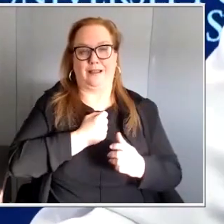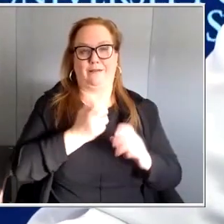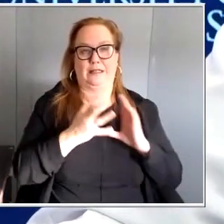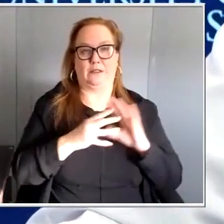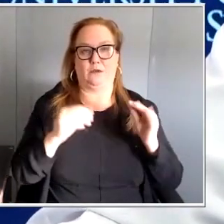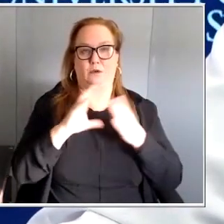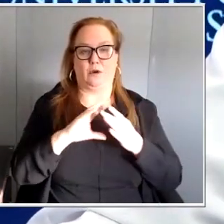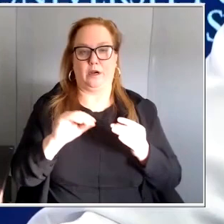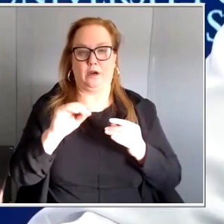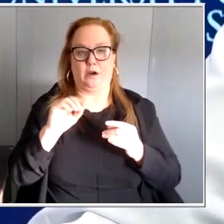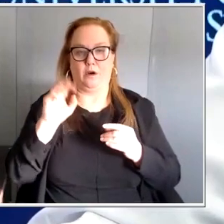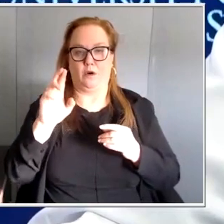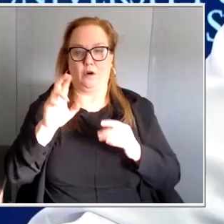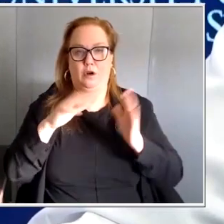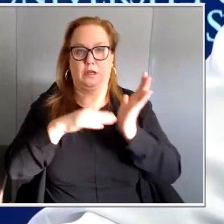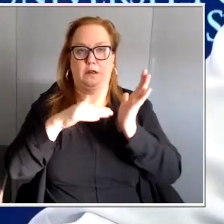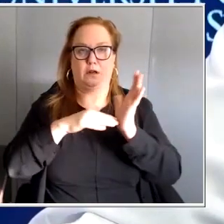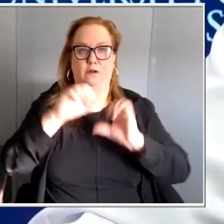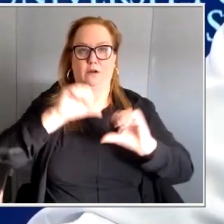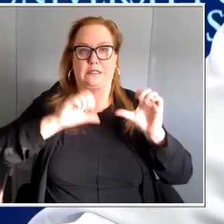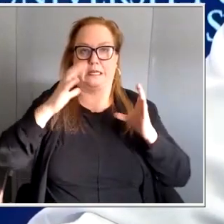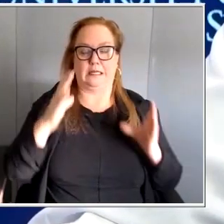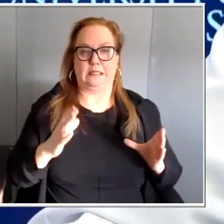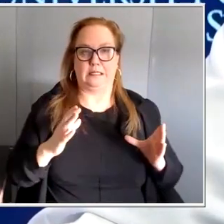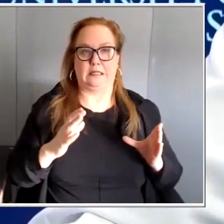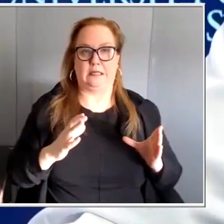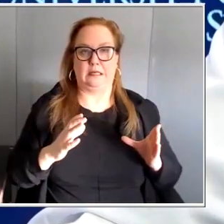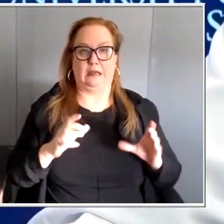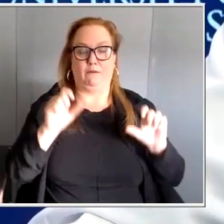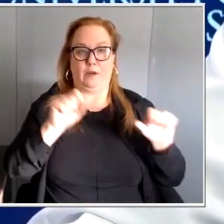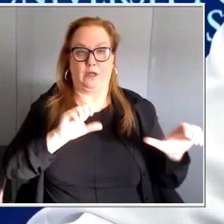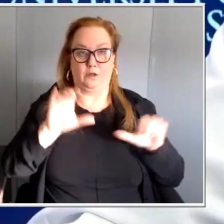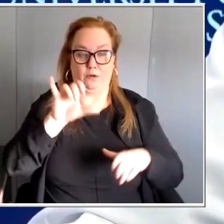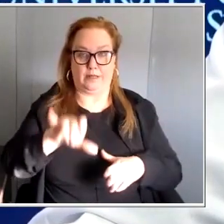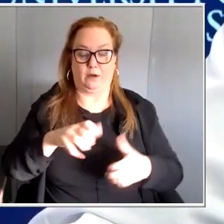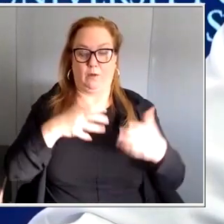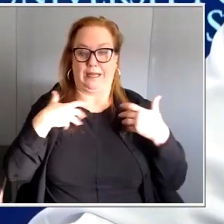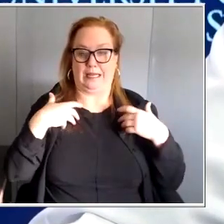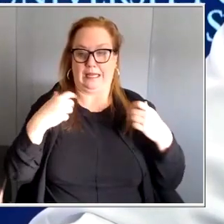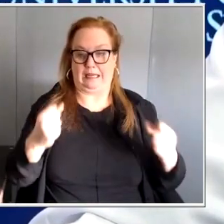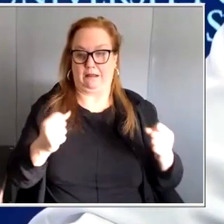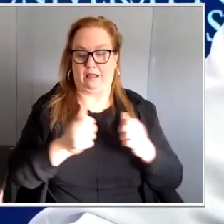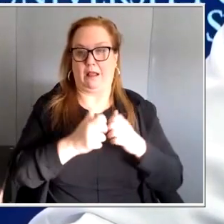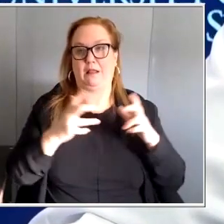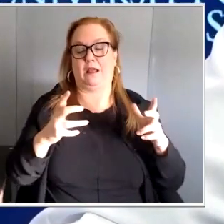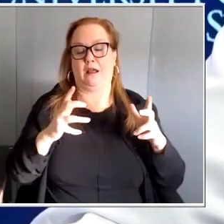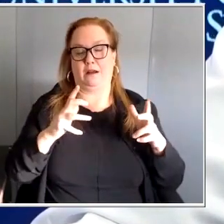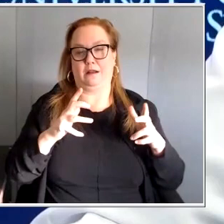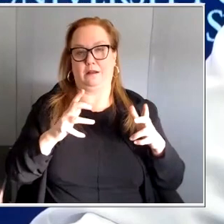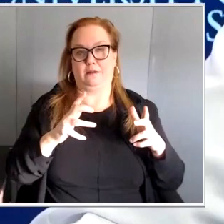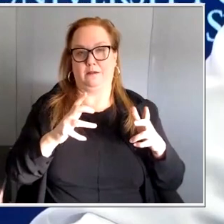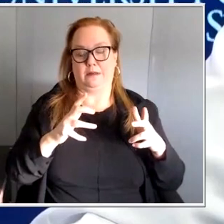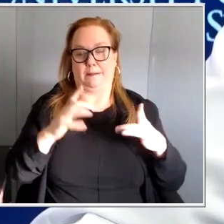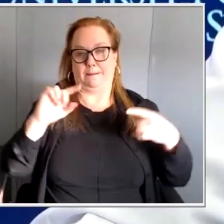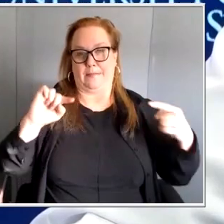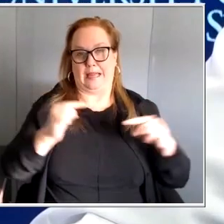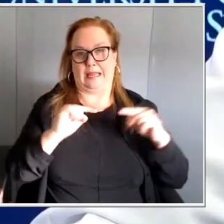they be a physician or a scientist. If we can do that, we can heal a lot of wounds, and